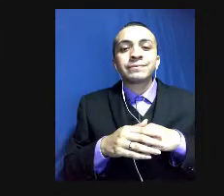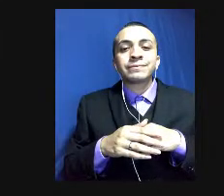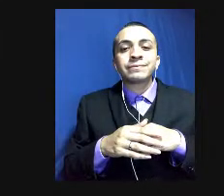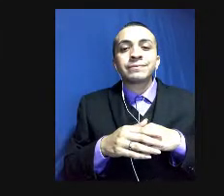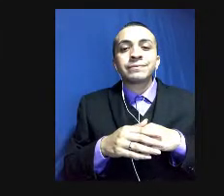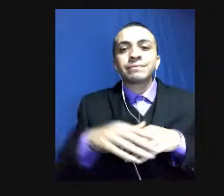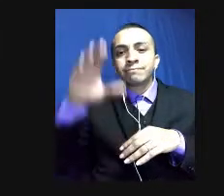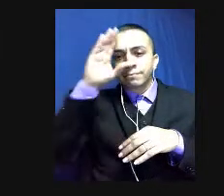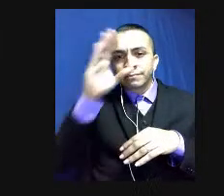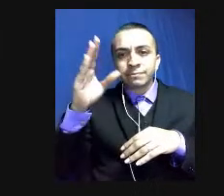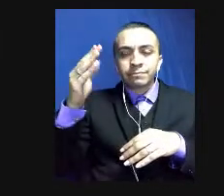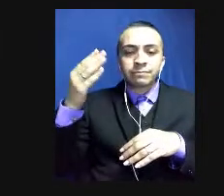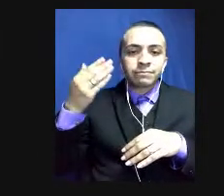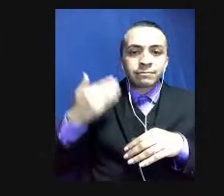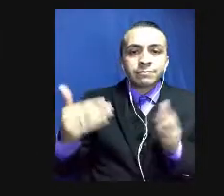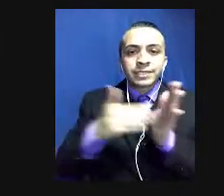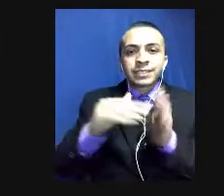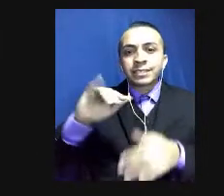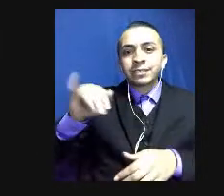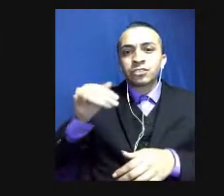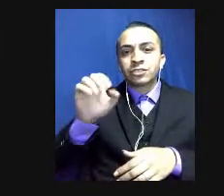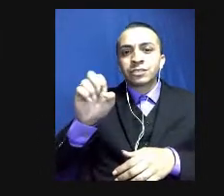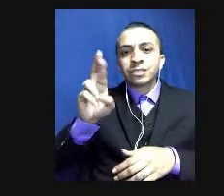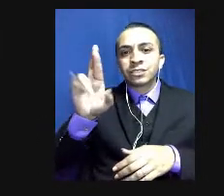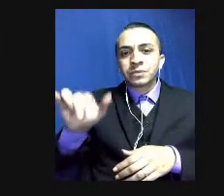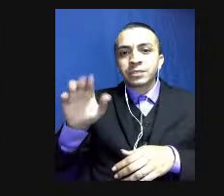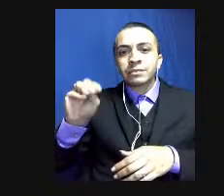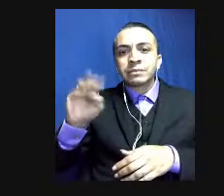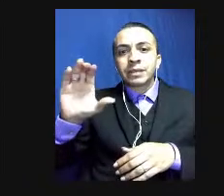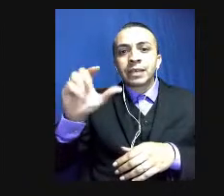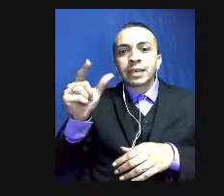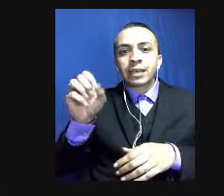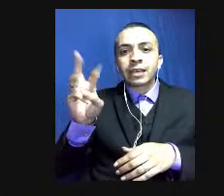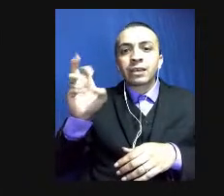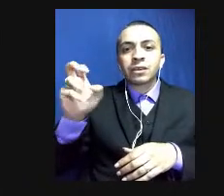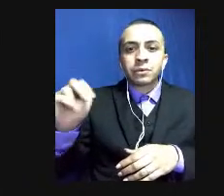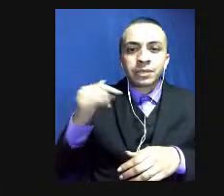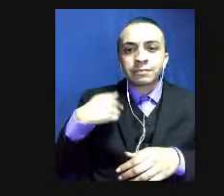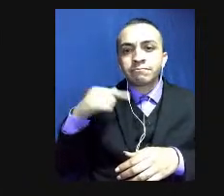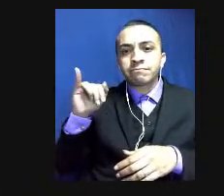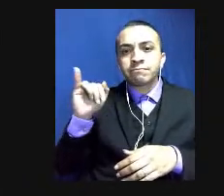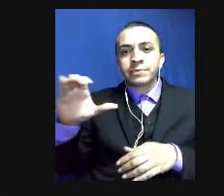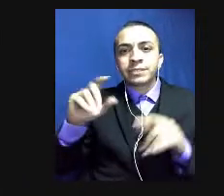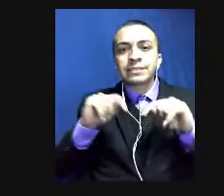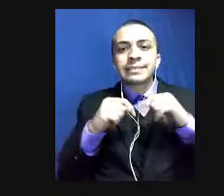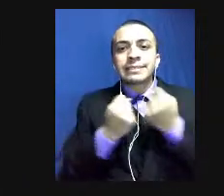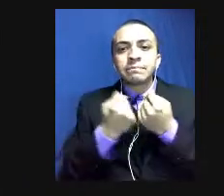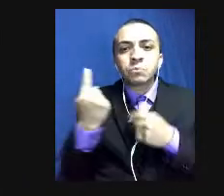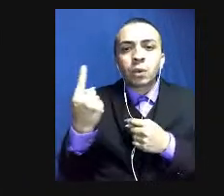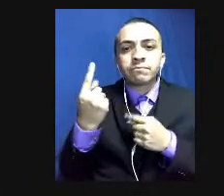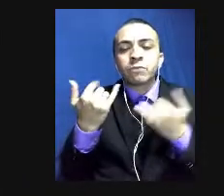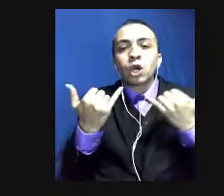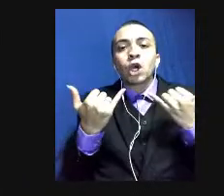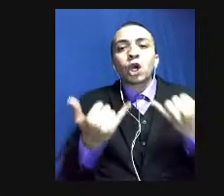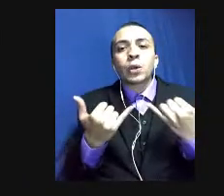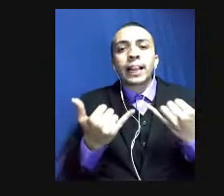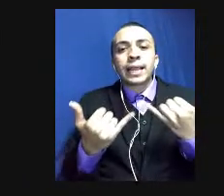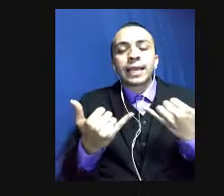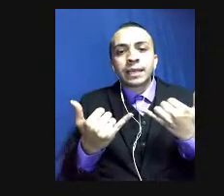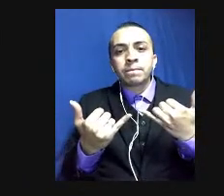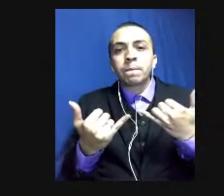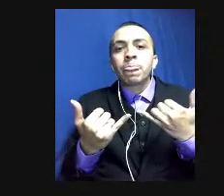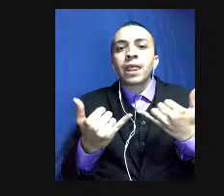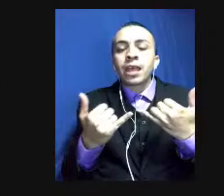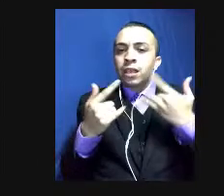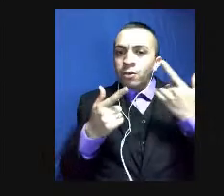Good evening. Again, my name is Jerry McGowan, the incident commander for California Incident Management Team 1, and currently the Creek Fire